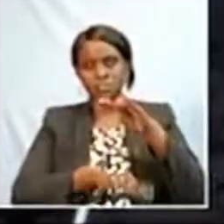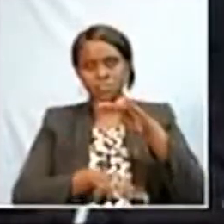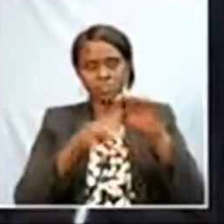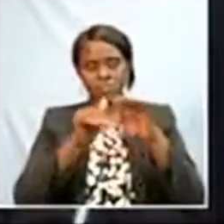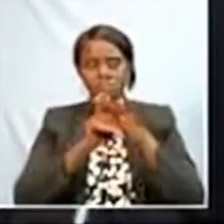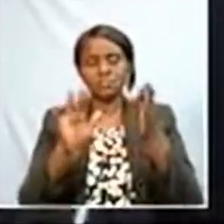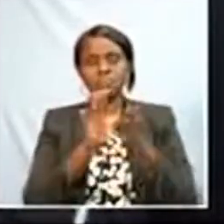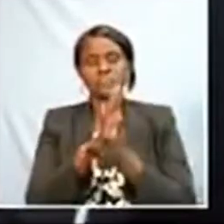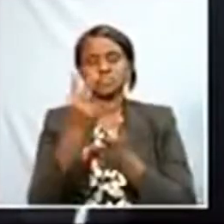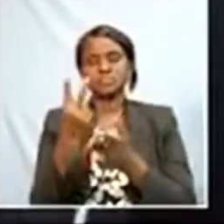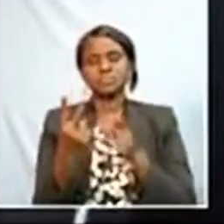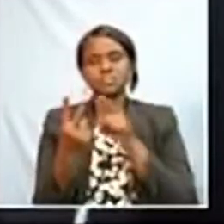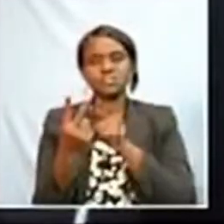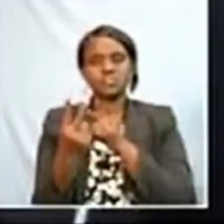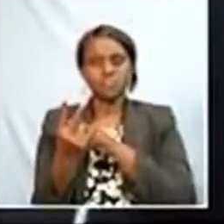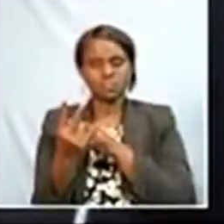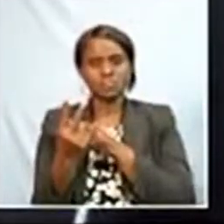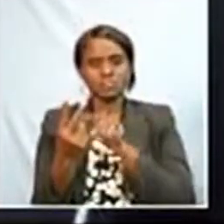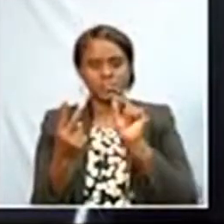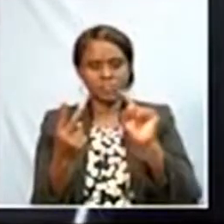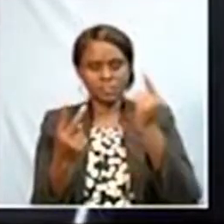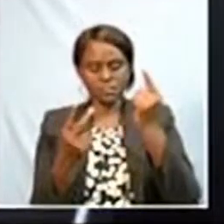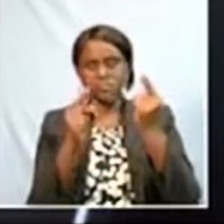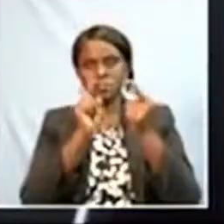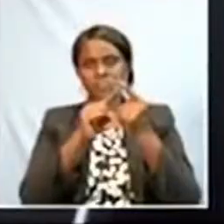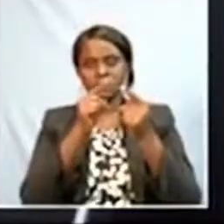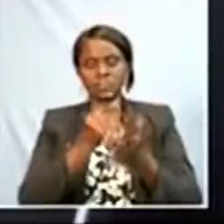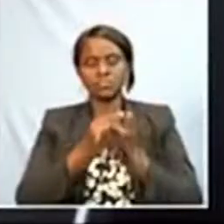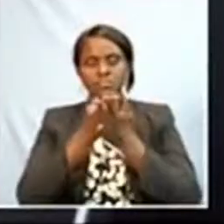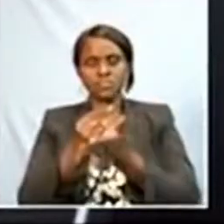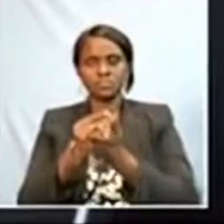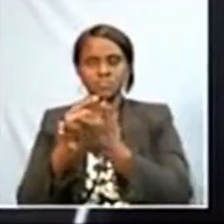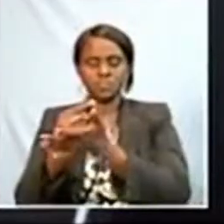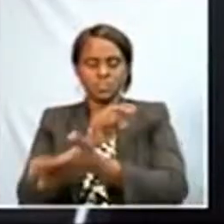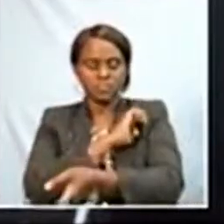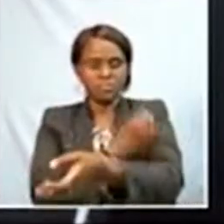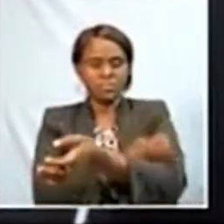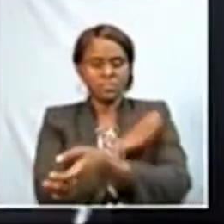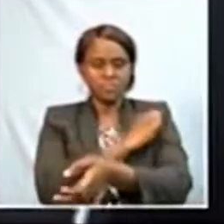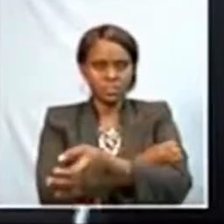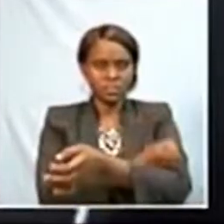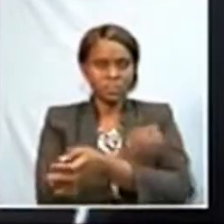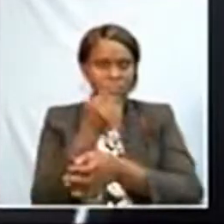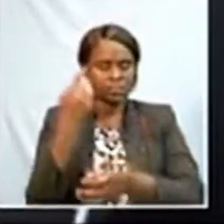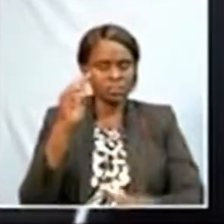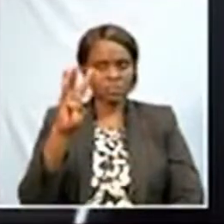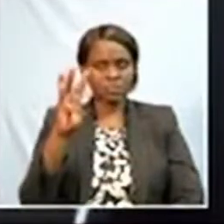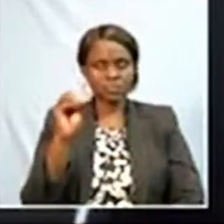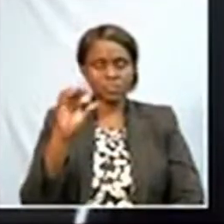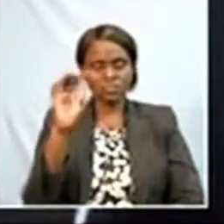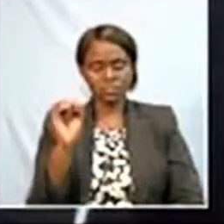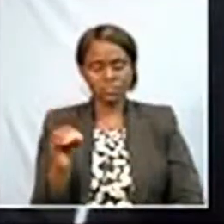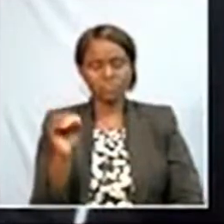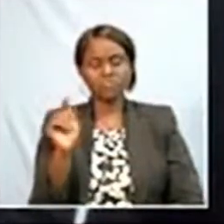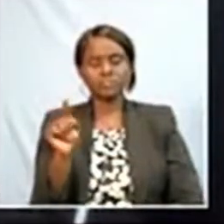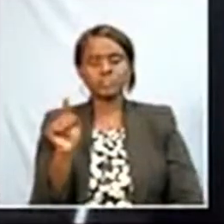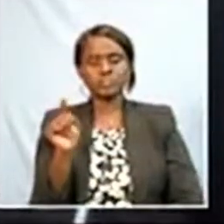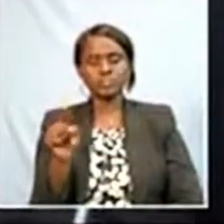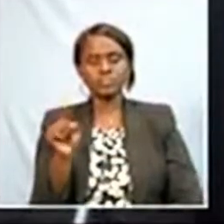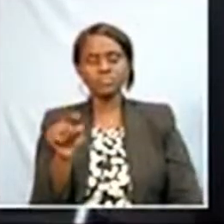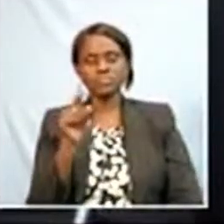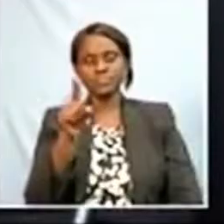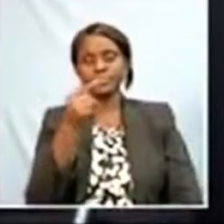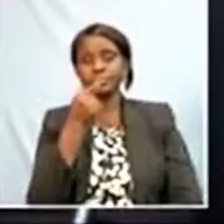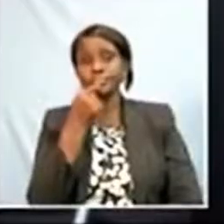2. The first one, grants empowerment, the 40%. You